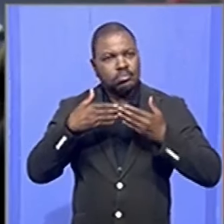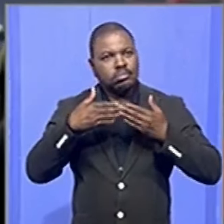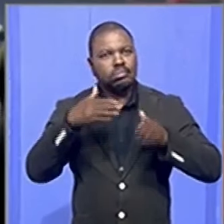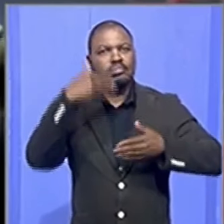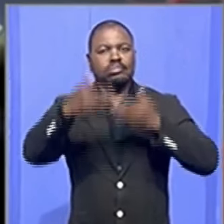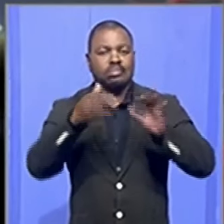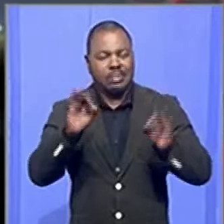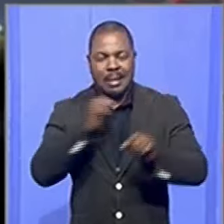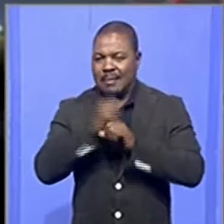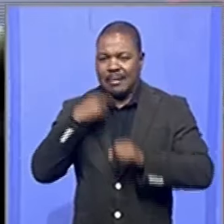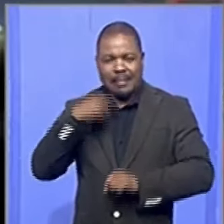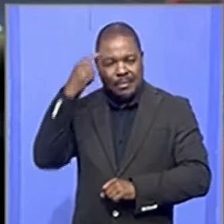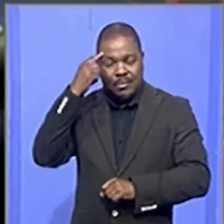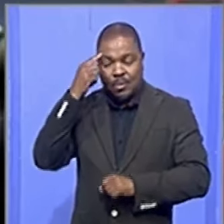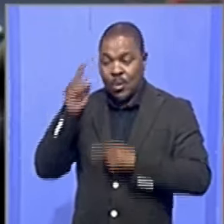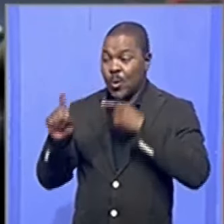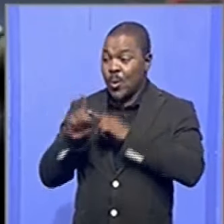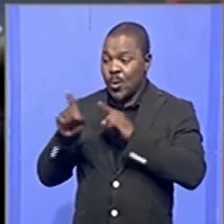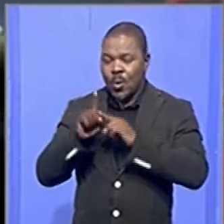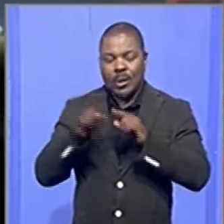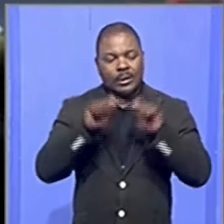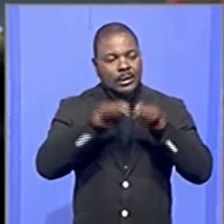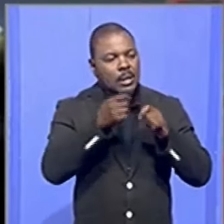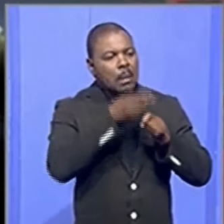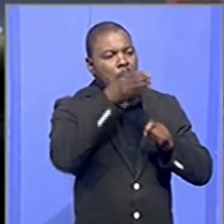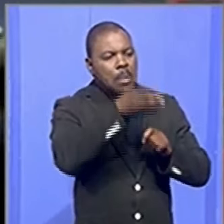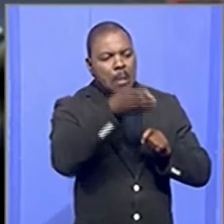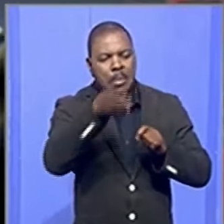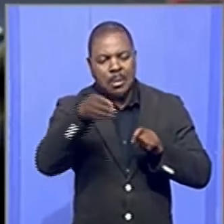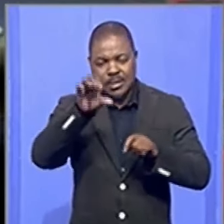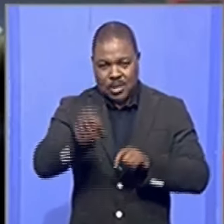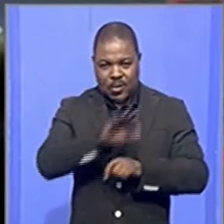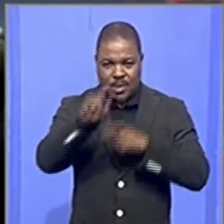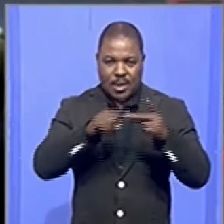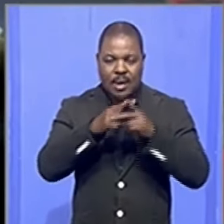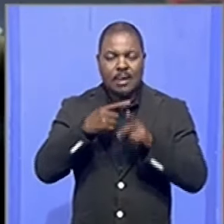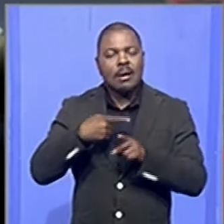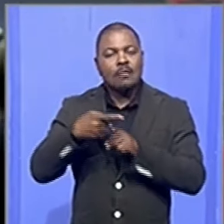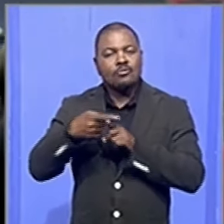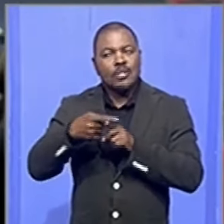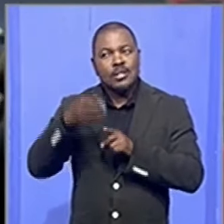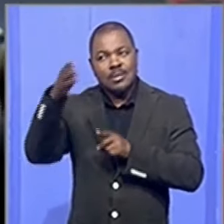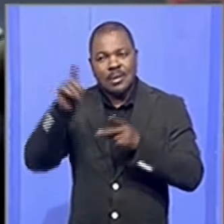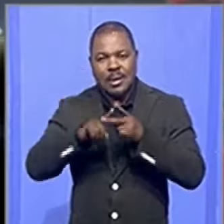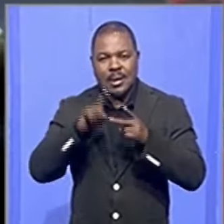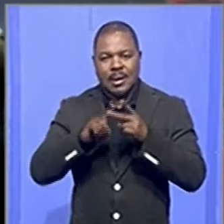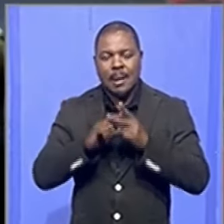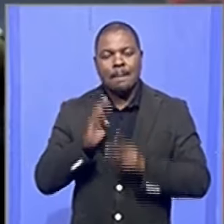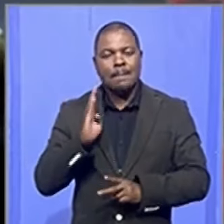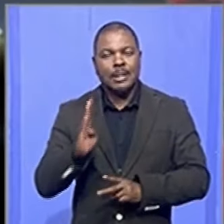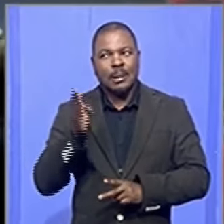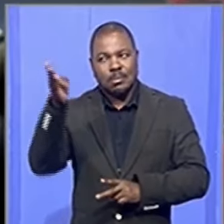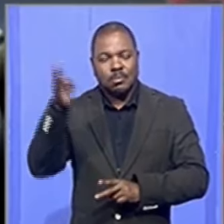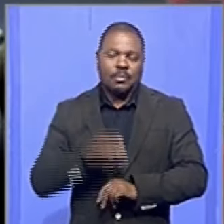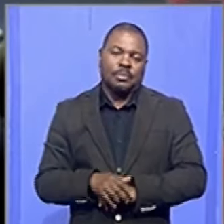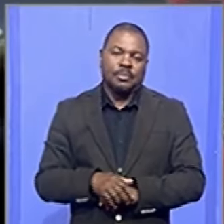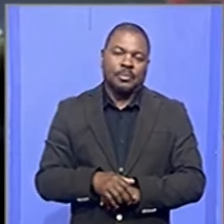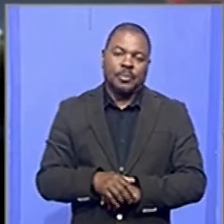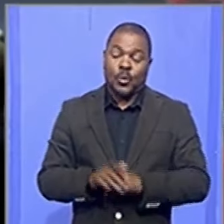Mosimane o raloketse dihlopha tše mmalwa mo nageng gomme o ralokile ka Greece le ka Belgium. Talente